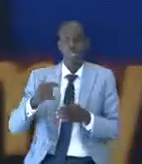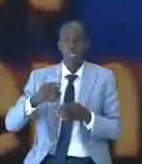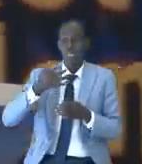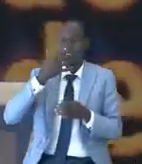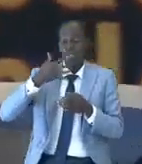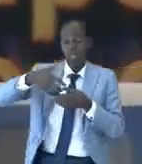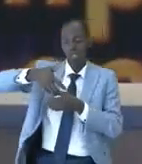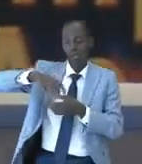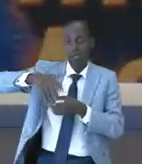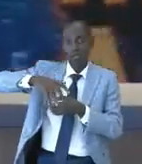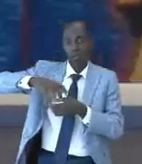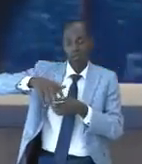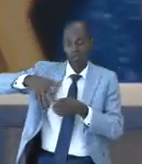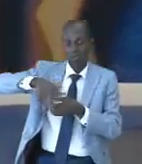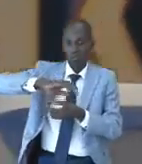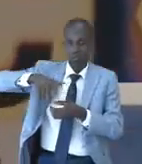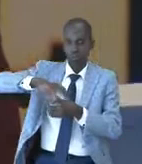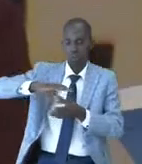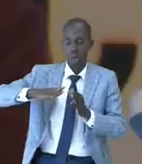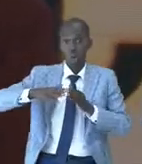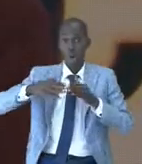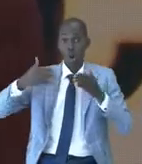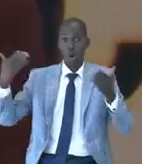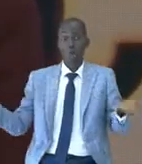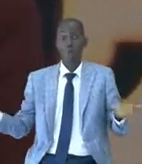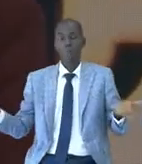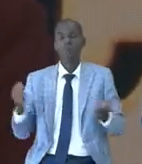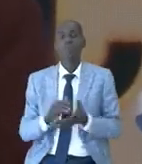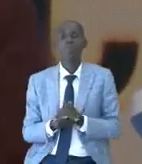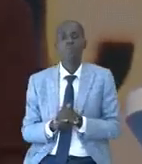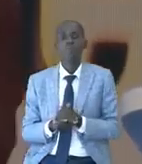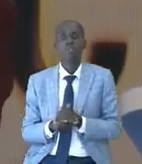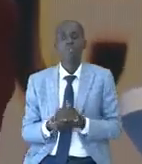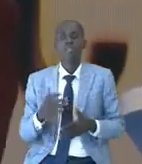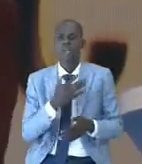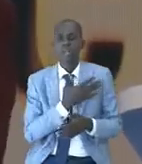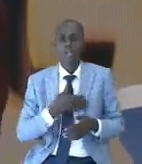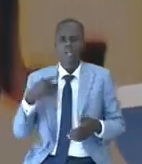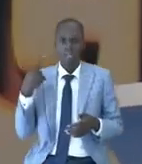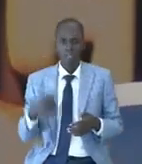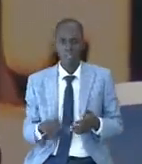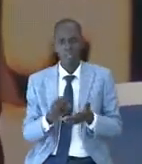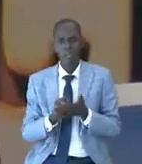glass lid over that glass jug, and the grasshopper